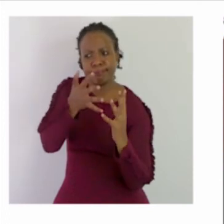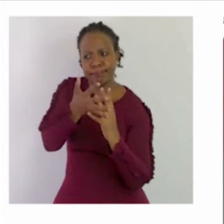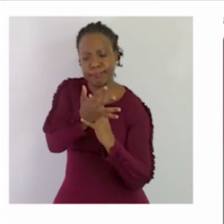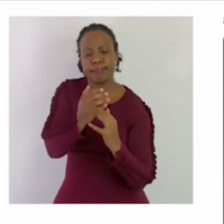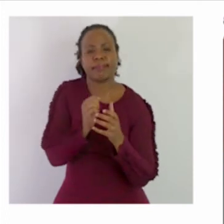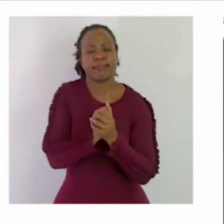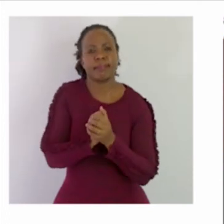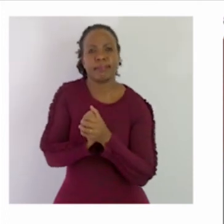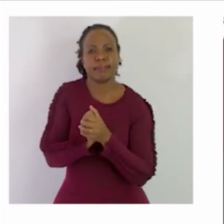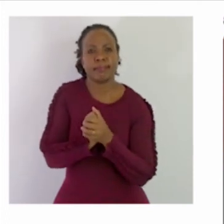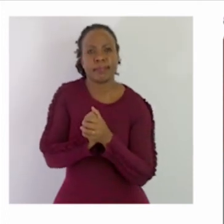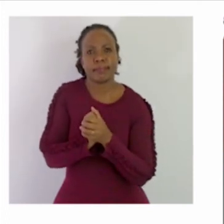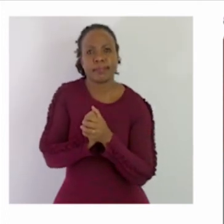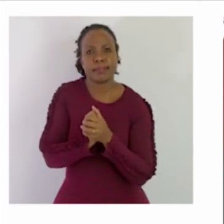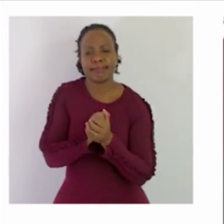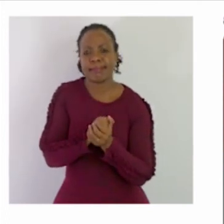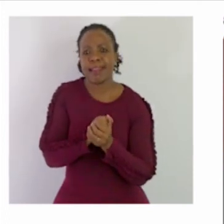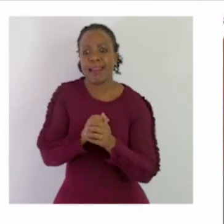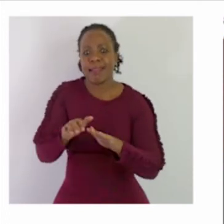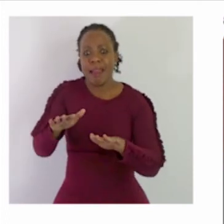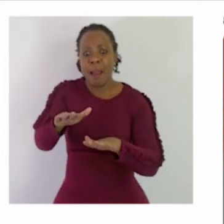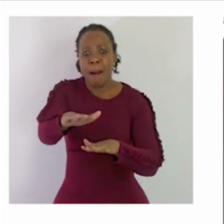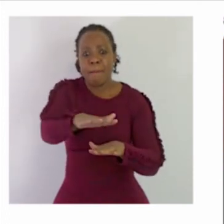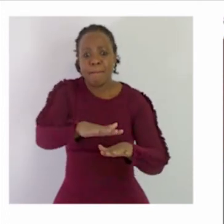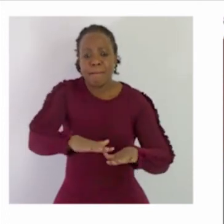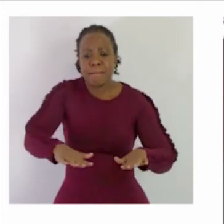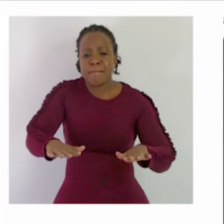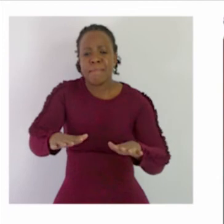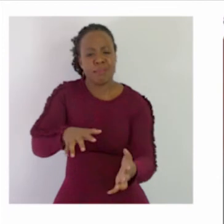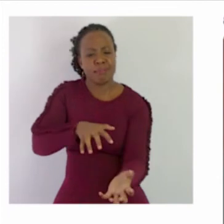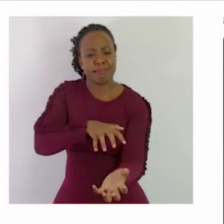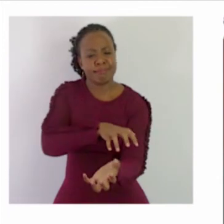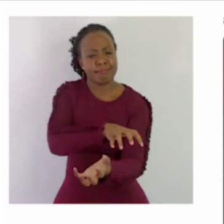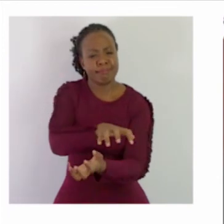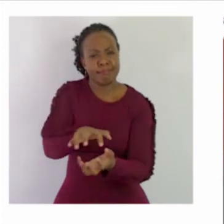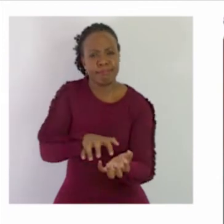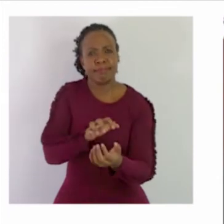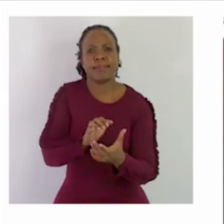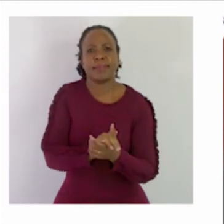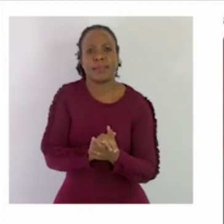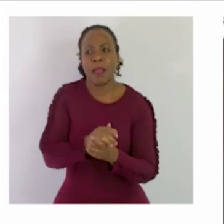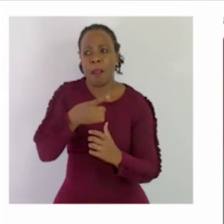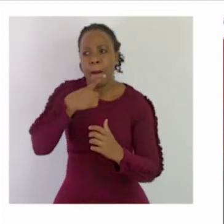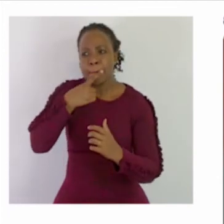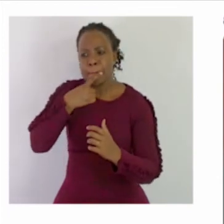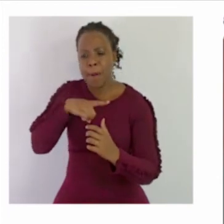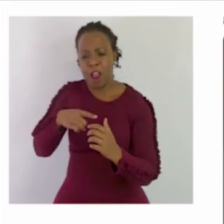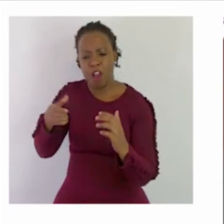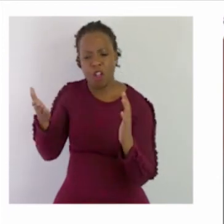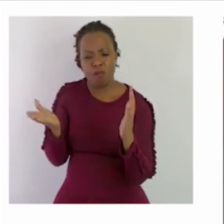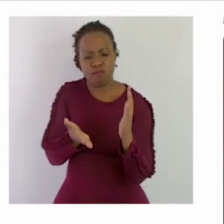The entire park was in uproar. The men sawed and